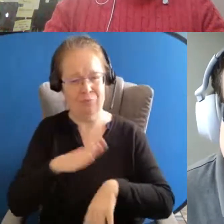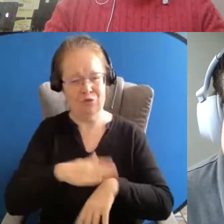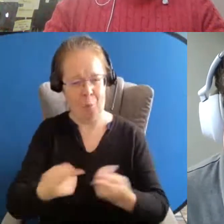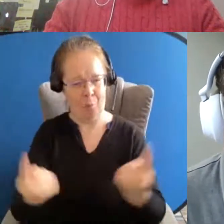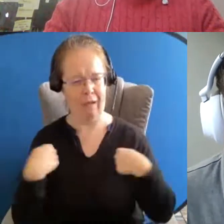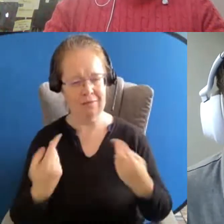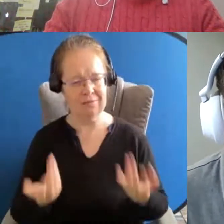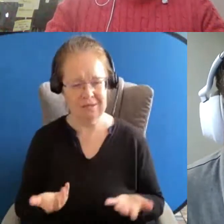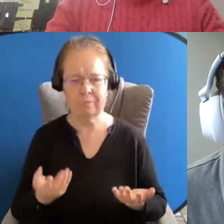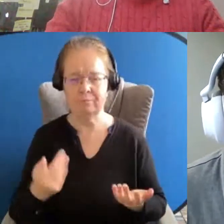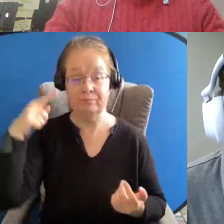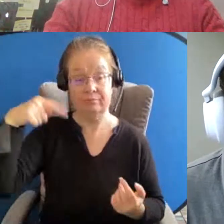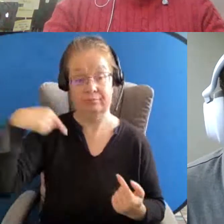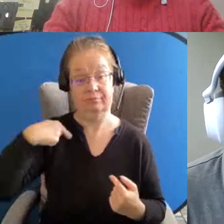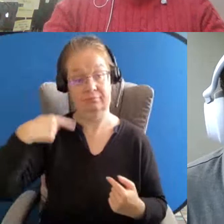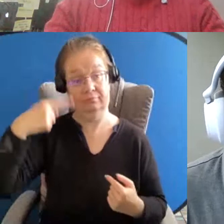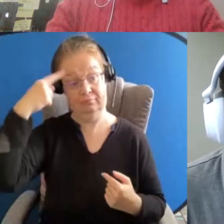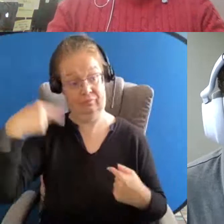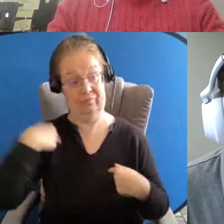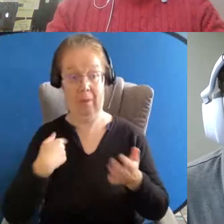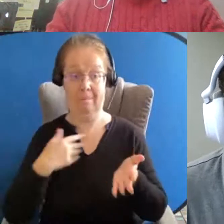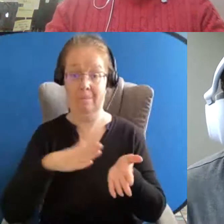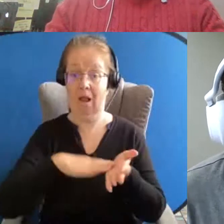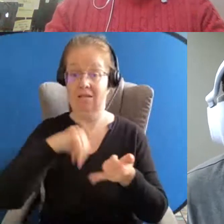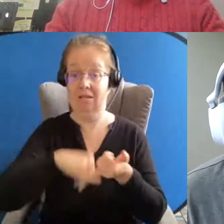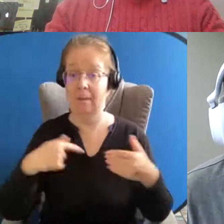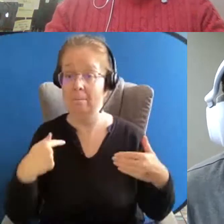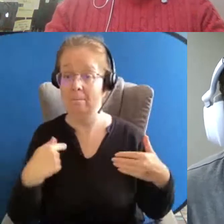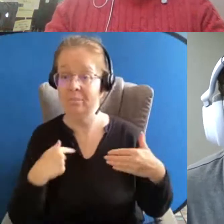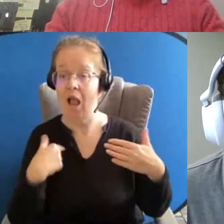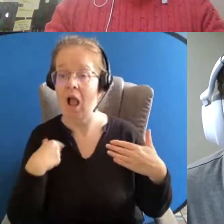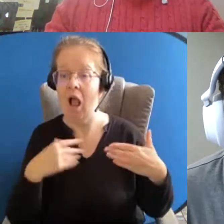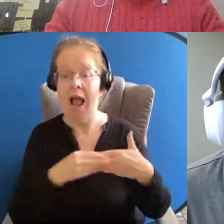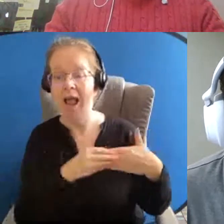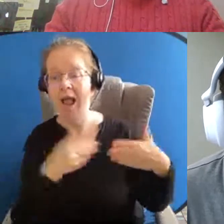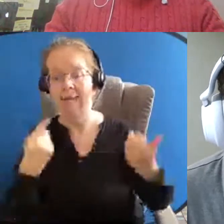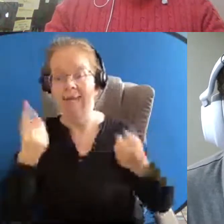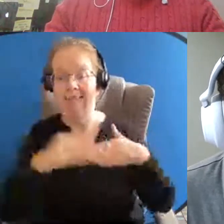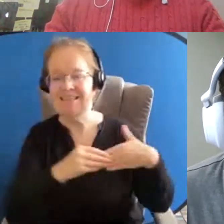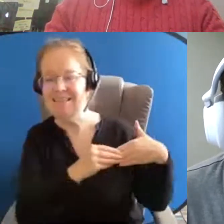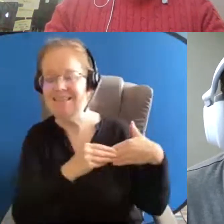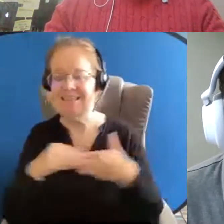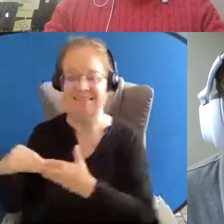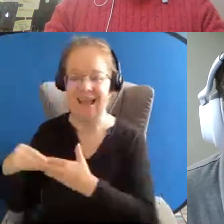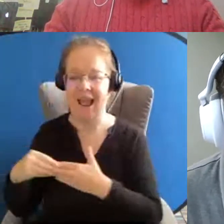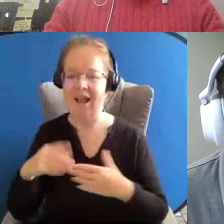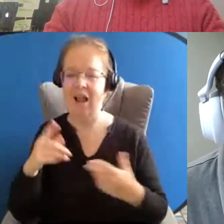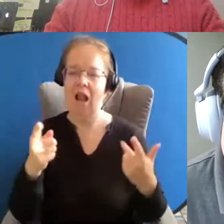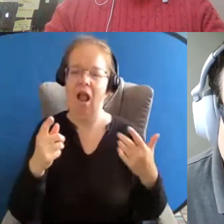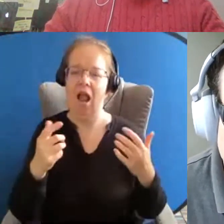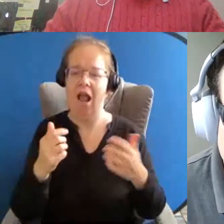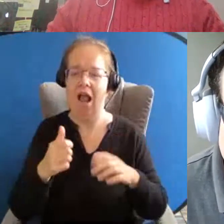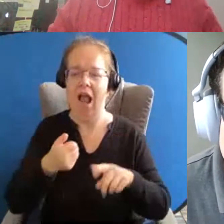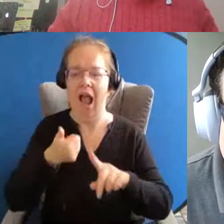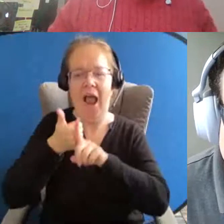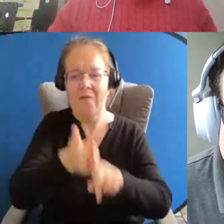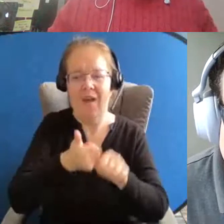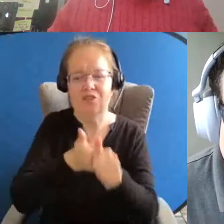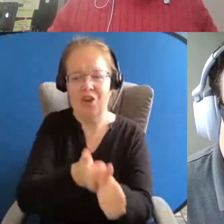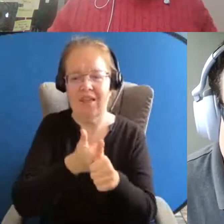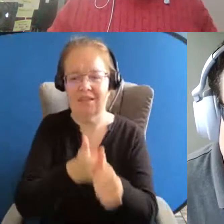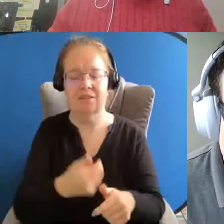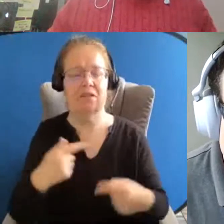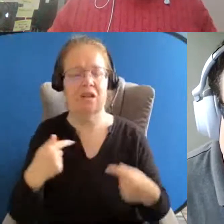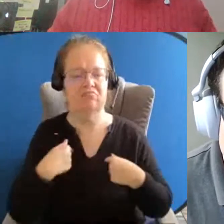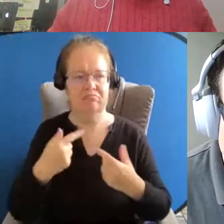in mind, you know, my role at Microsoft, I'm the lead accessibility evangelist. Essentially, I'm the bridge to many organizations,